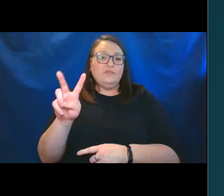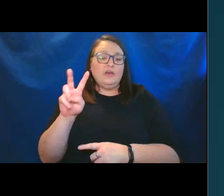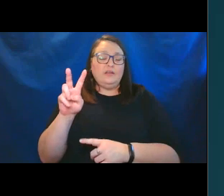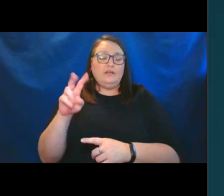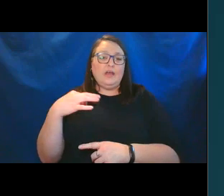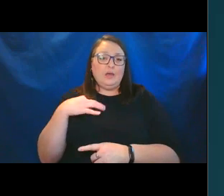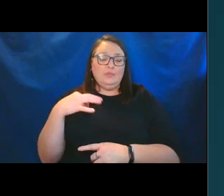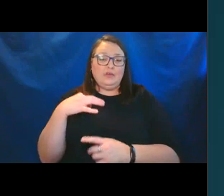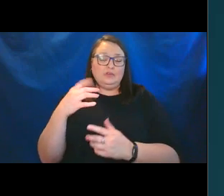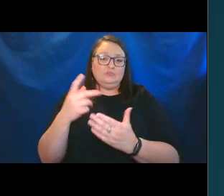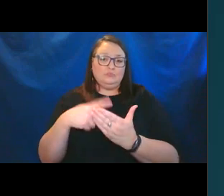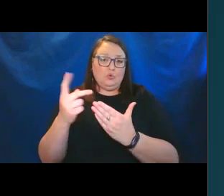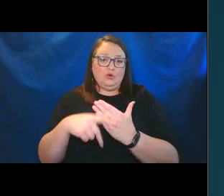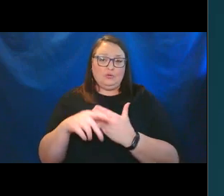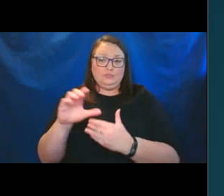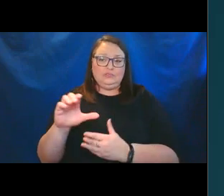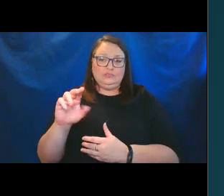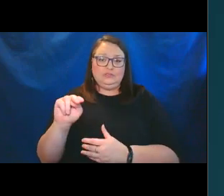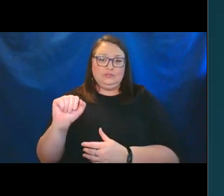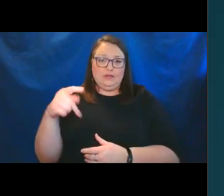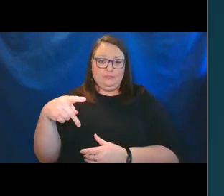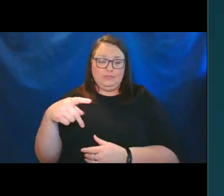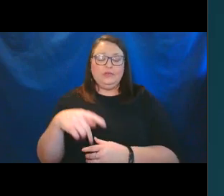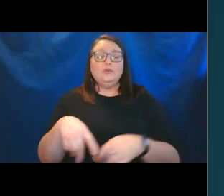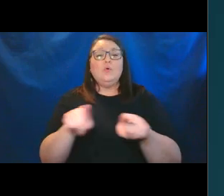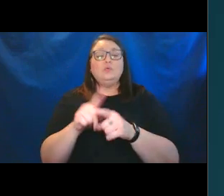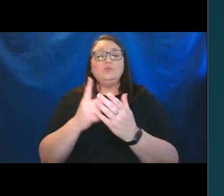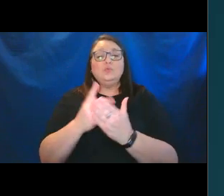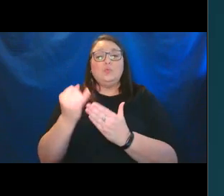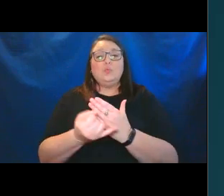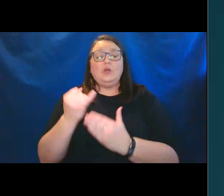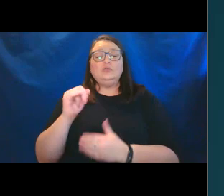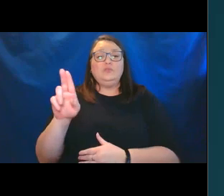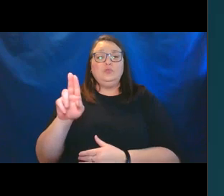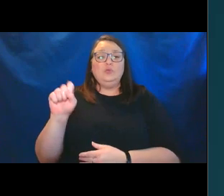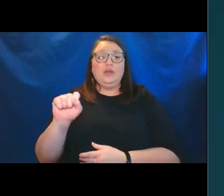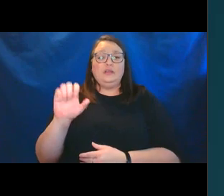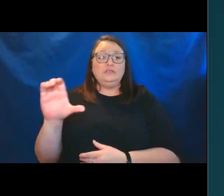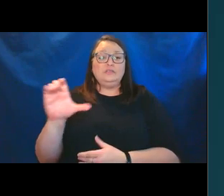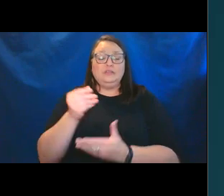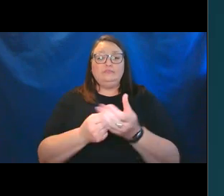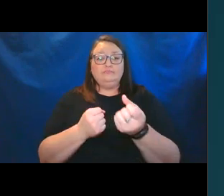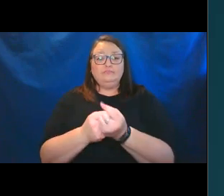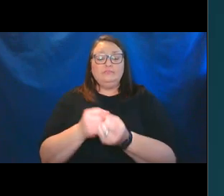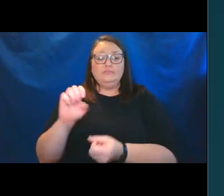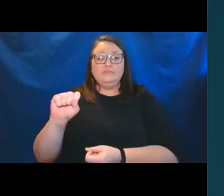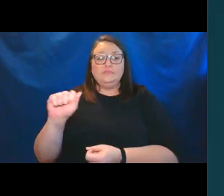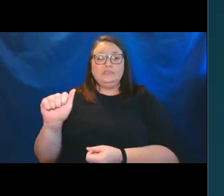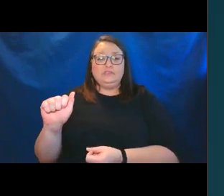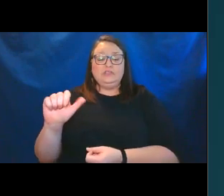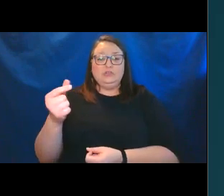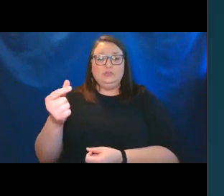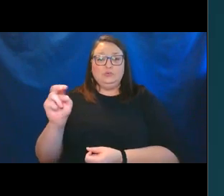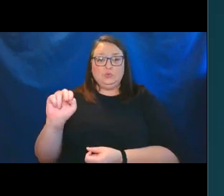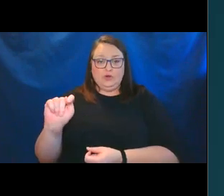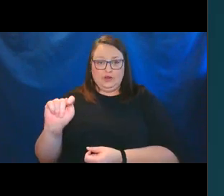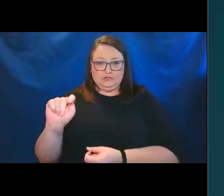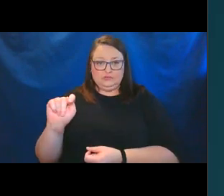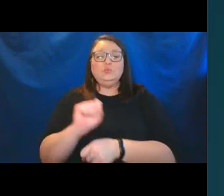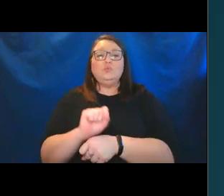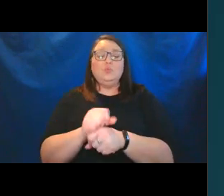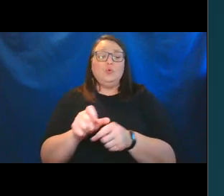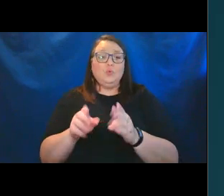CNAP. And then also the project at USC funded by the Sea Grant, so that we can discuss ways in which the data